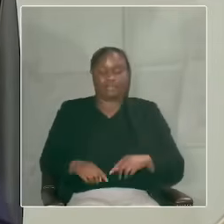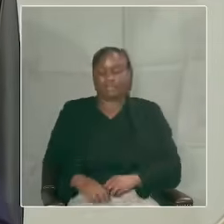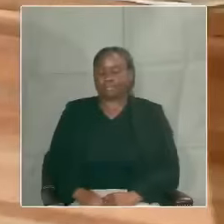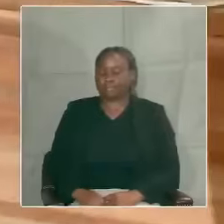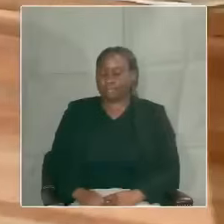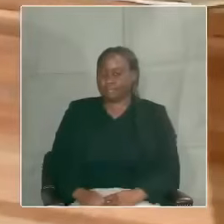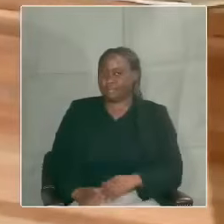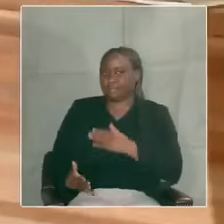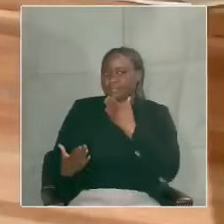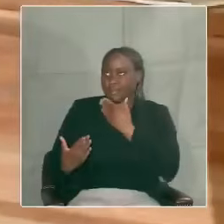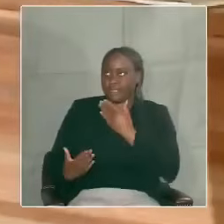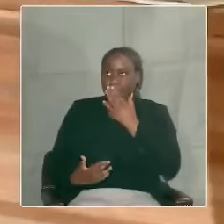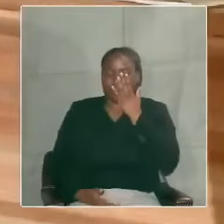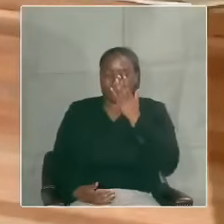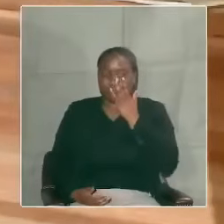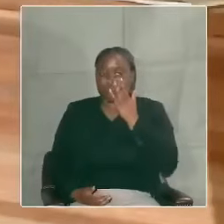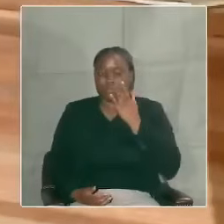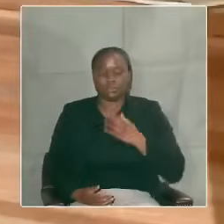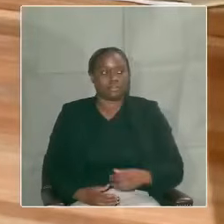Thank you.